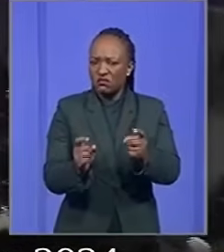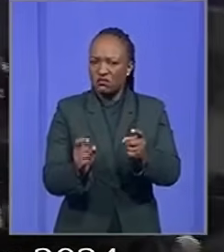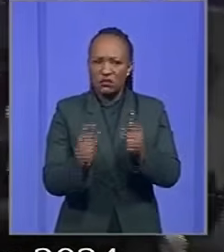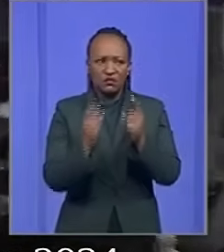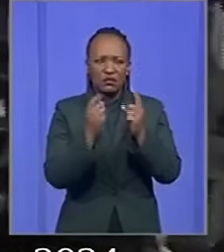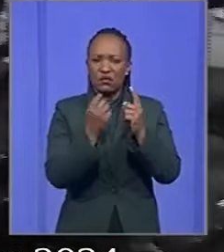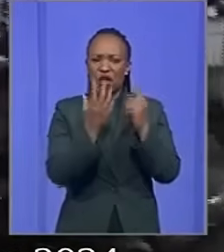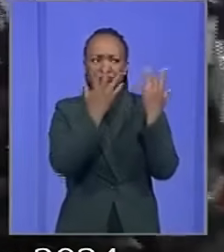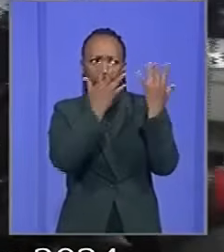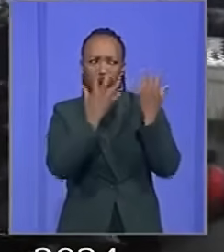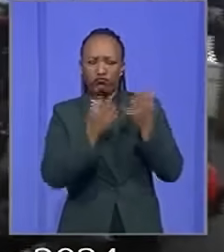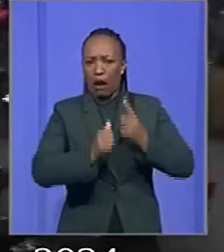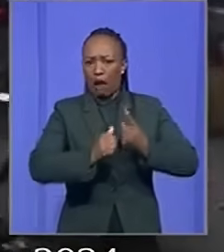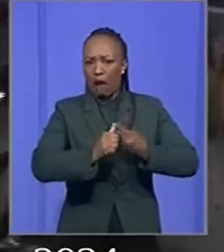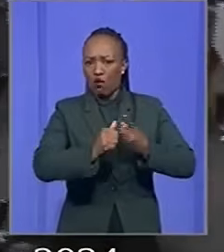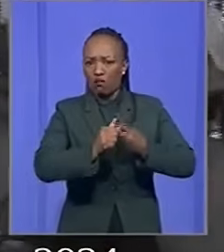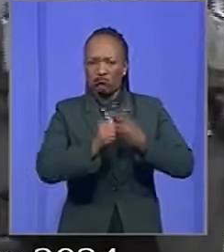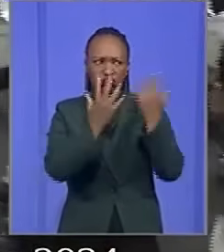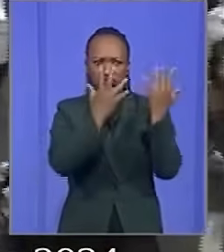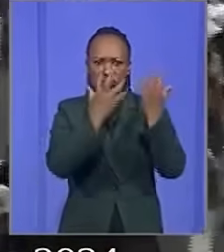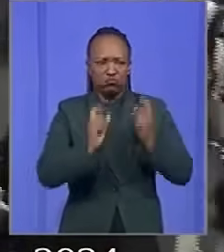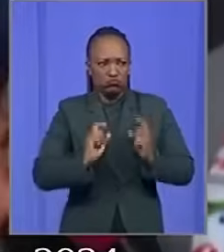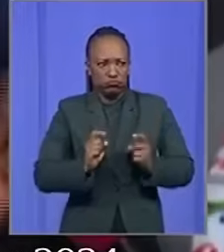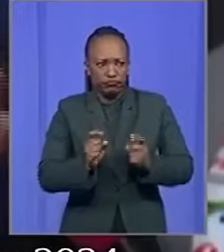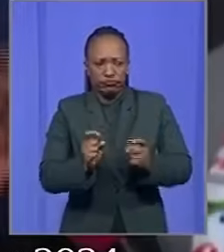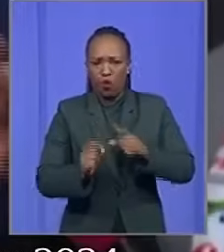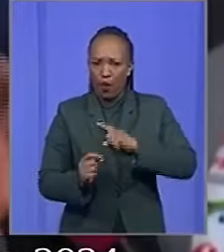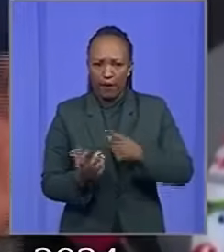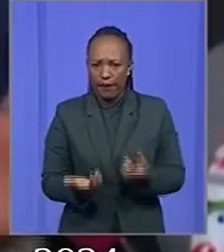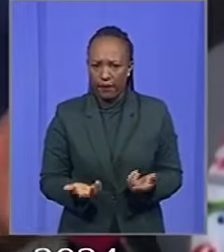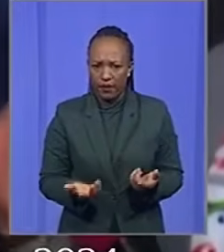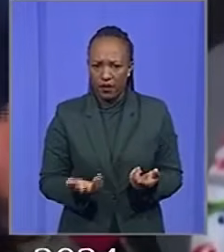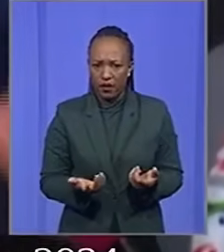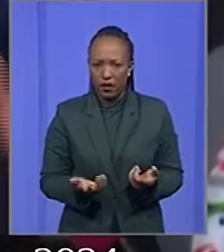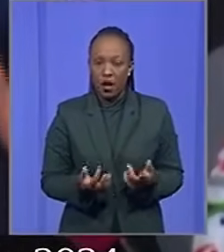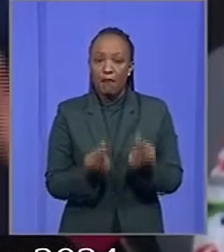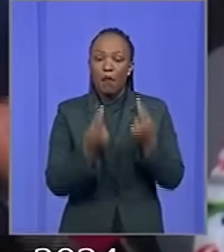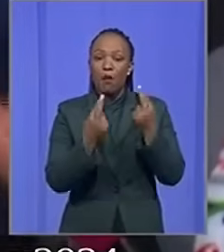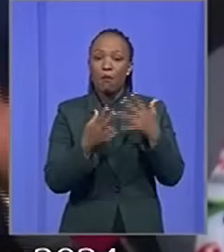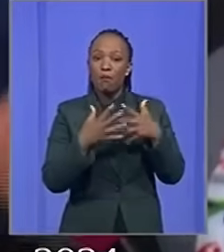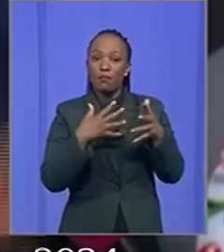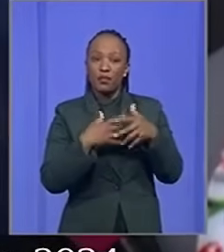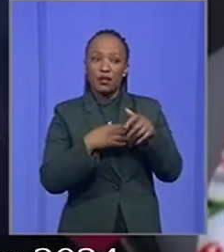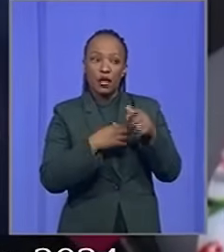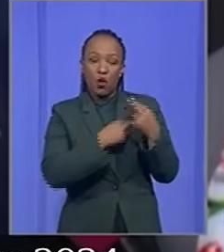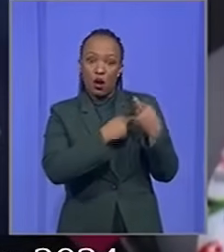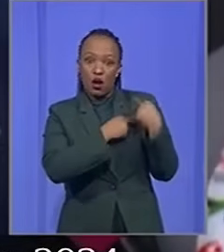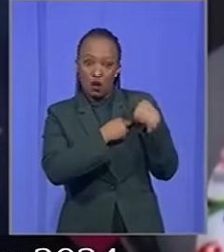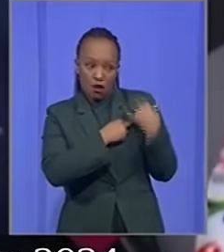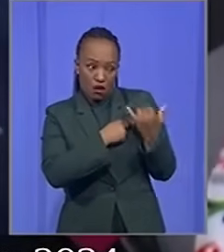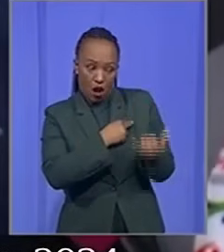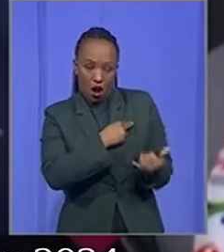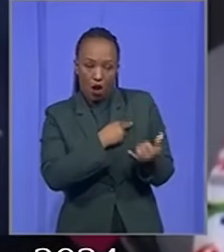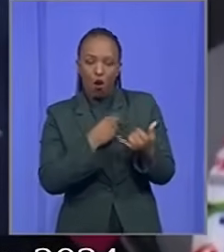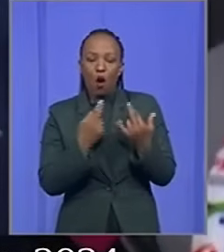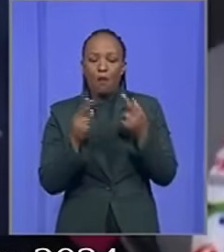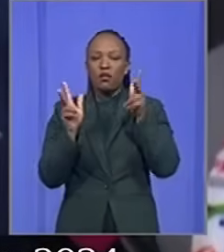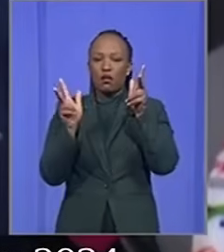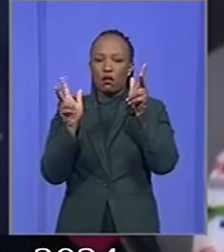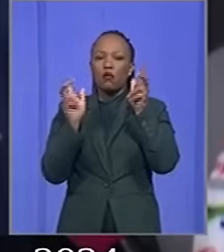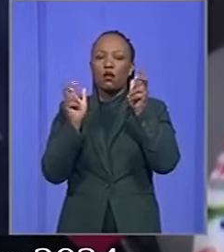count? And I'm hoping whoever is responsible is hearing what we are